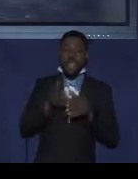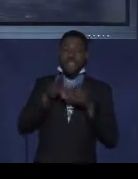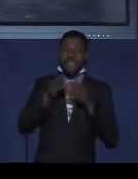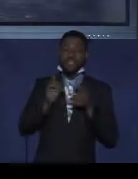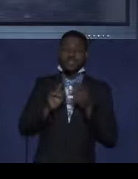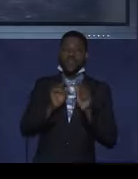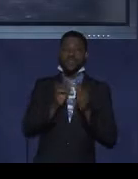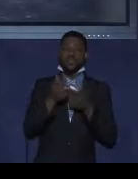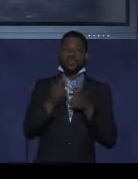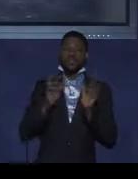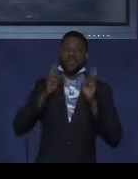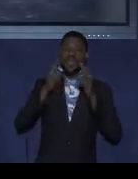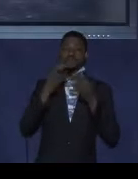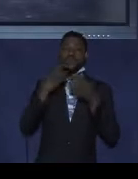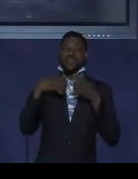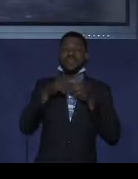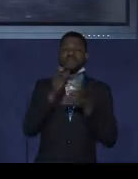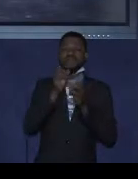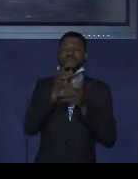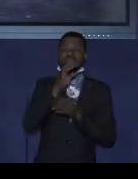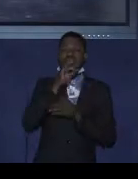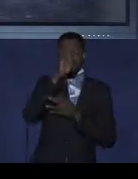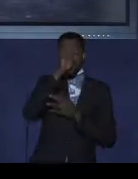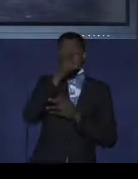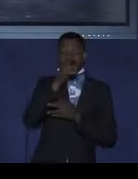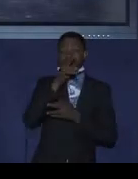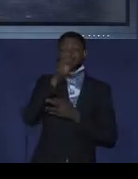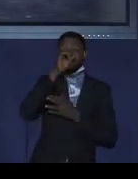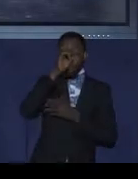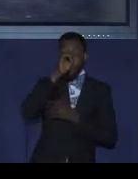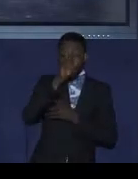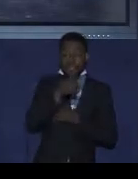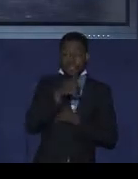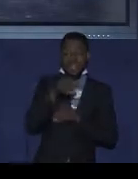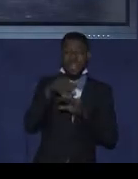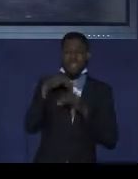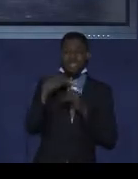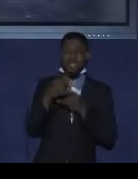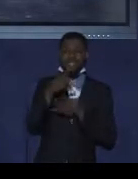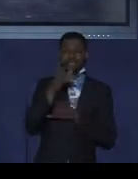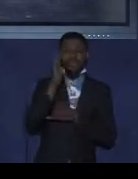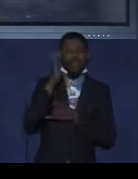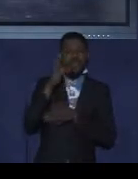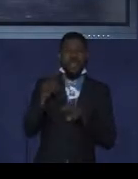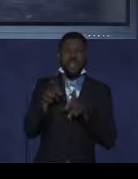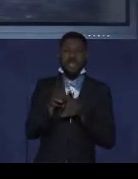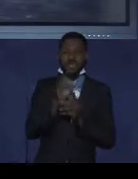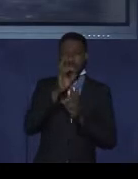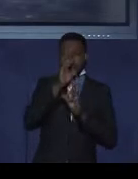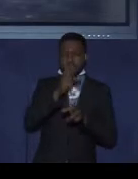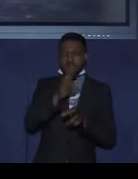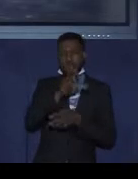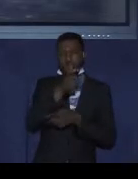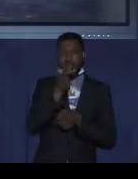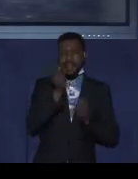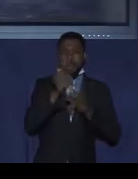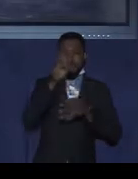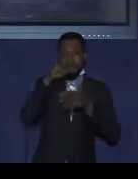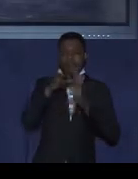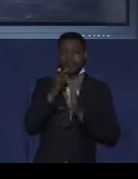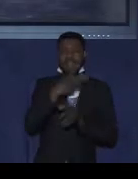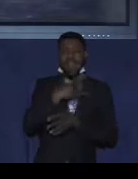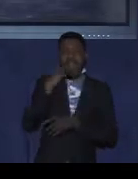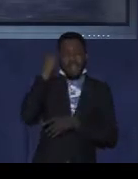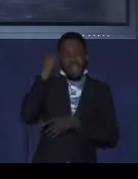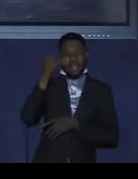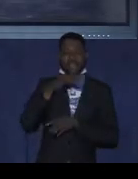that, no, even if you are brilliant, even if you are intelligent, at least you should also respect other people's view. You don't look at it